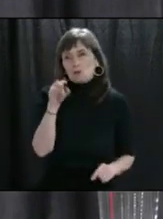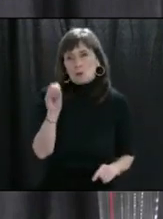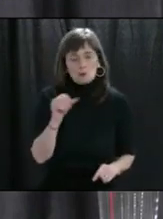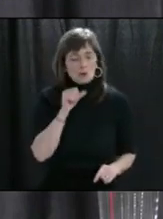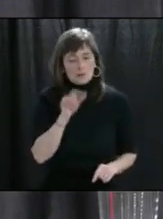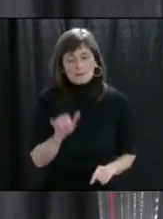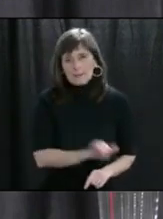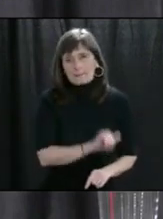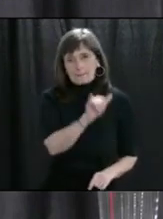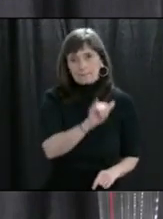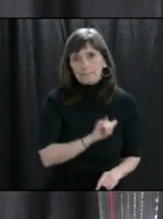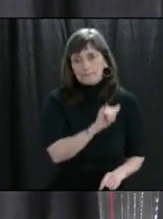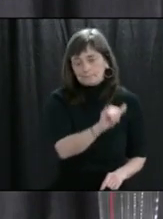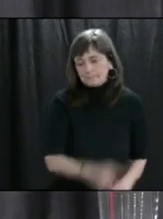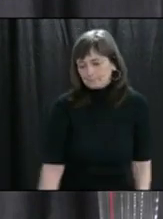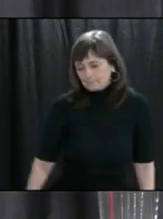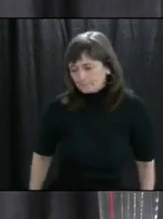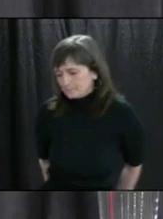Thank you.